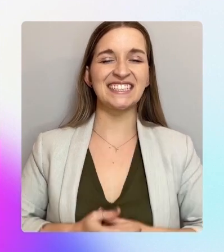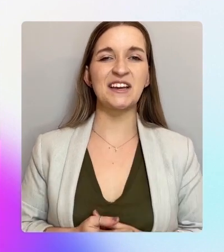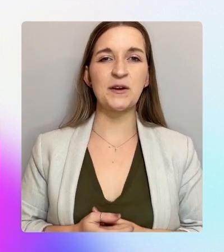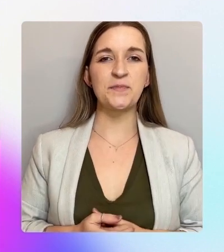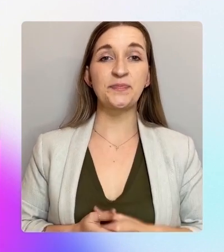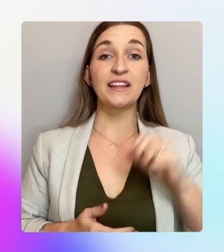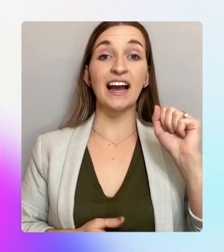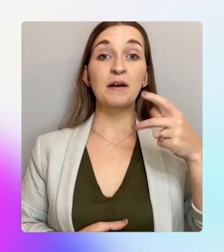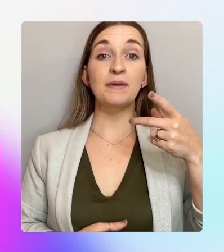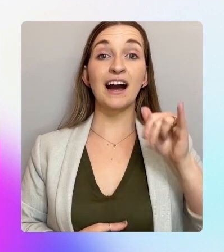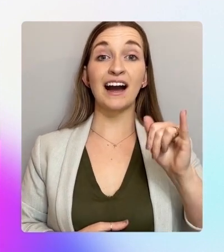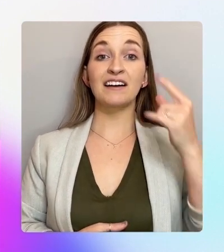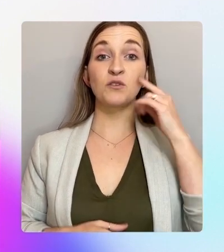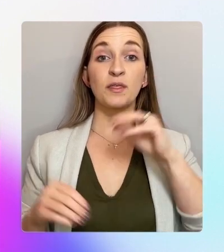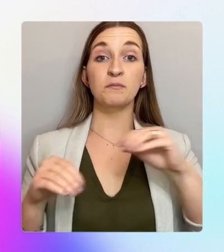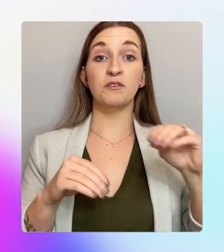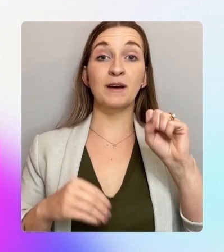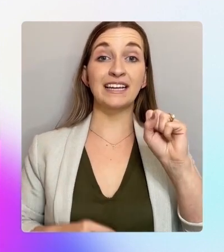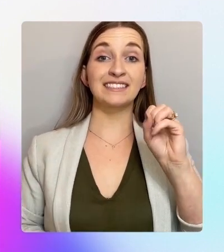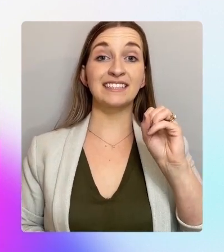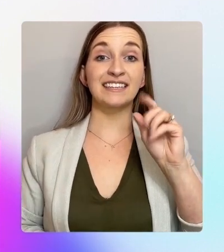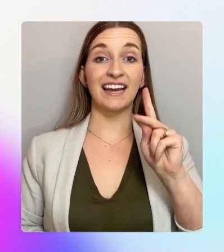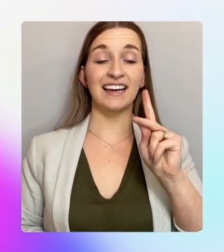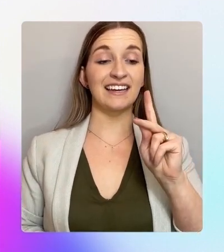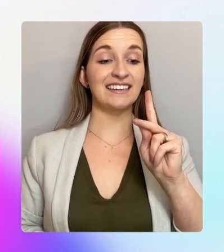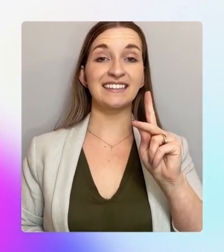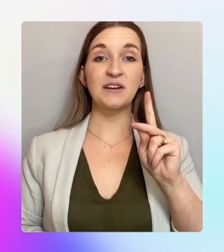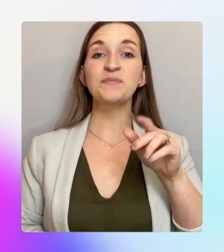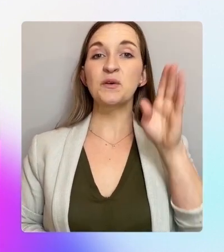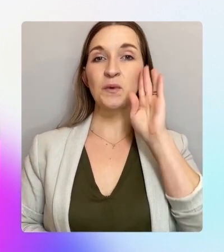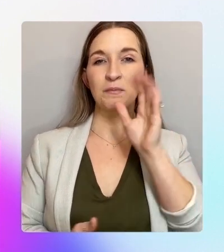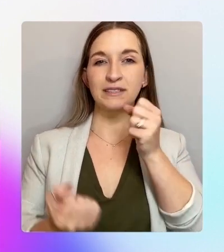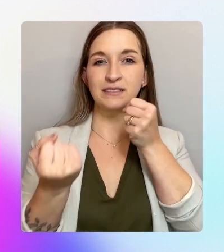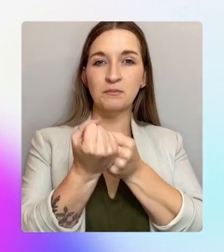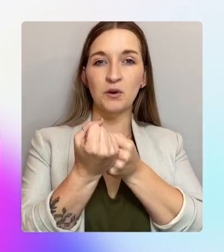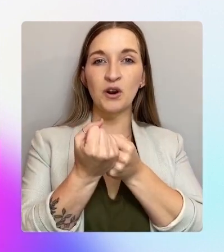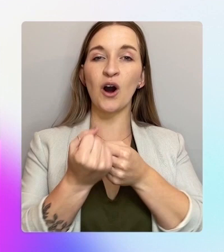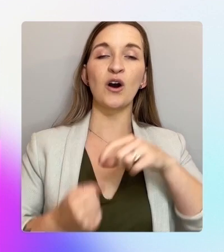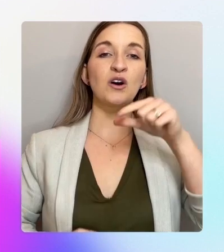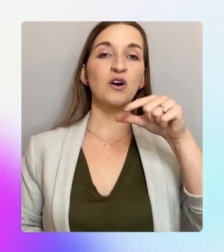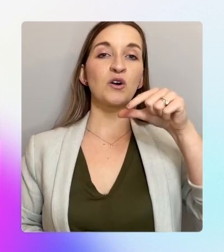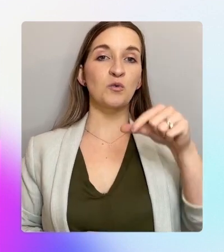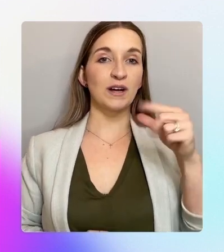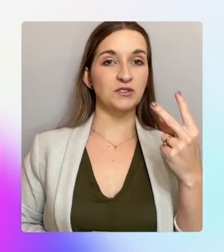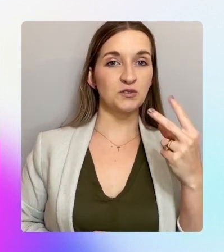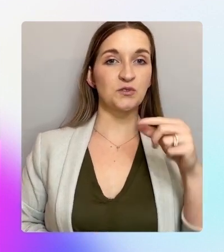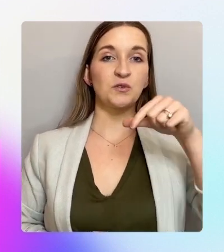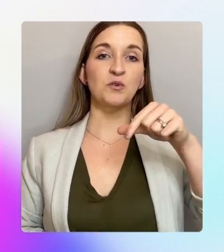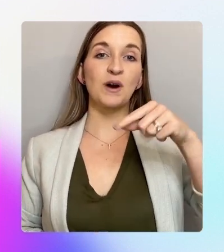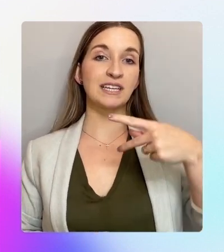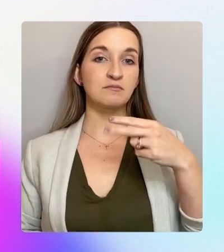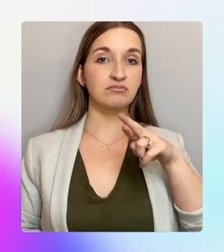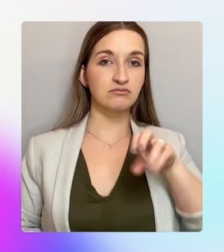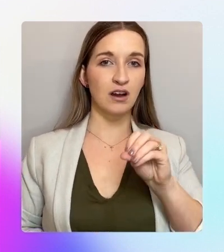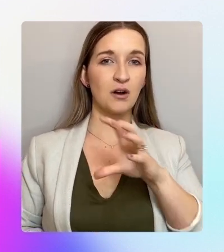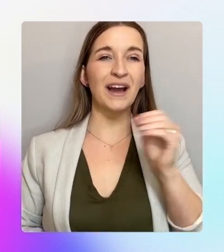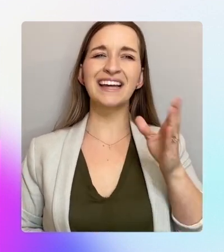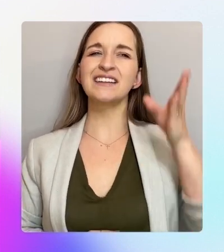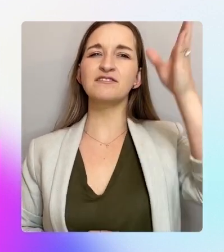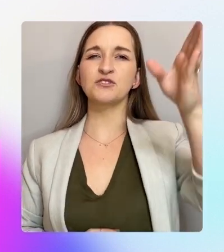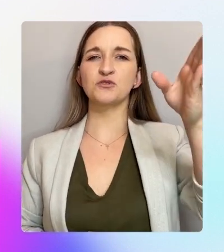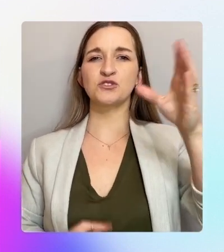Movement SDK will be supported on Quest 2, Quest Pro, and future device with appropriate